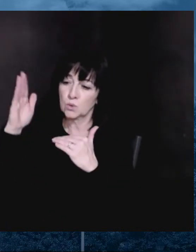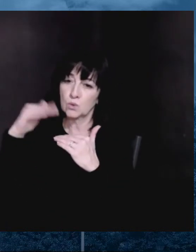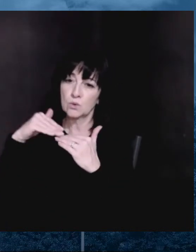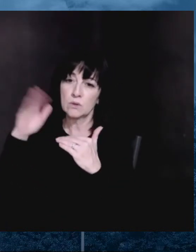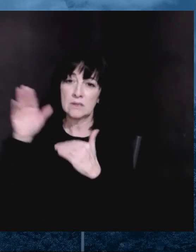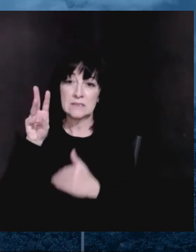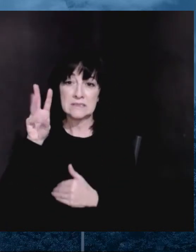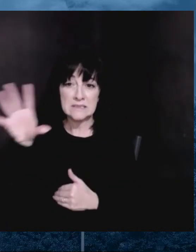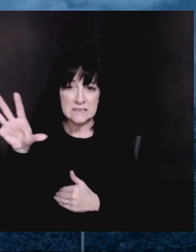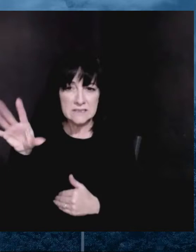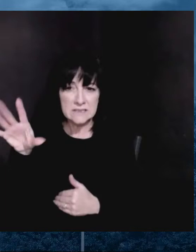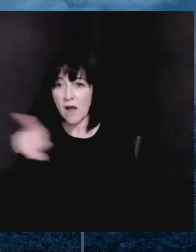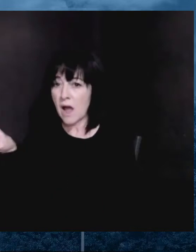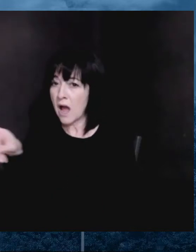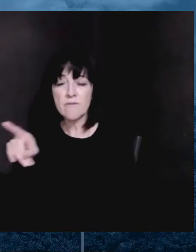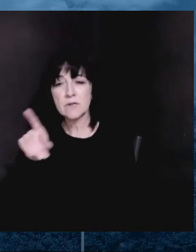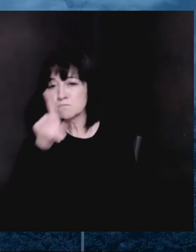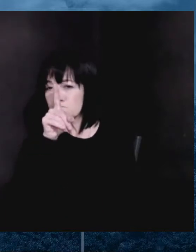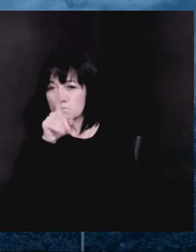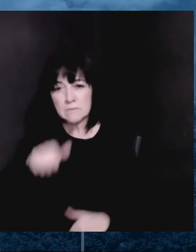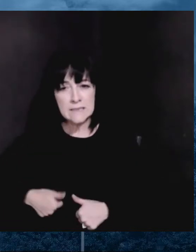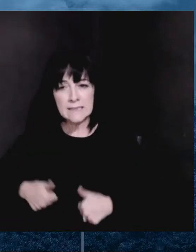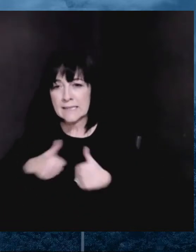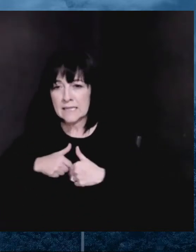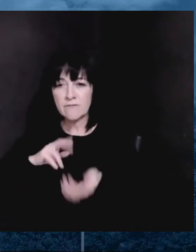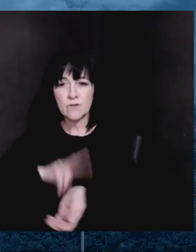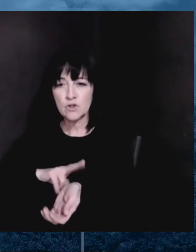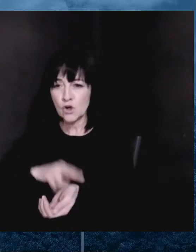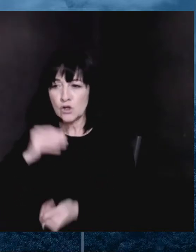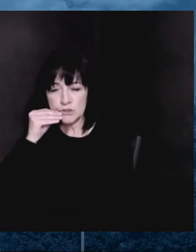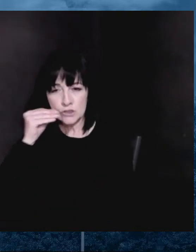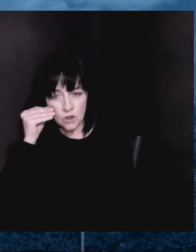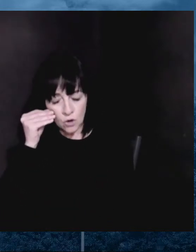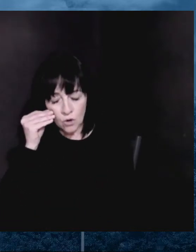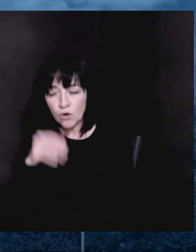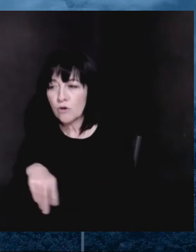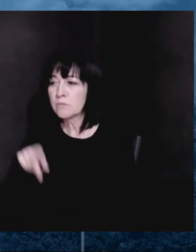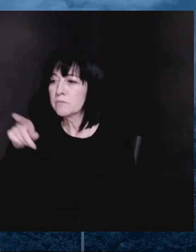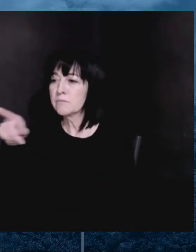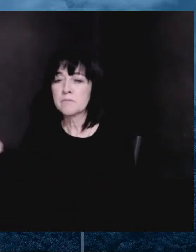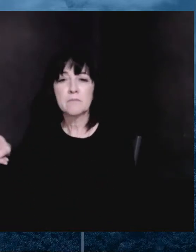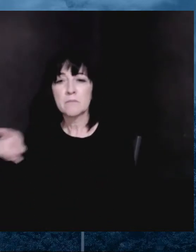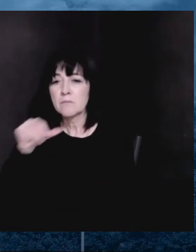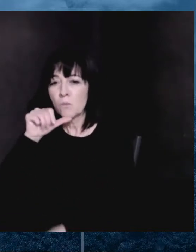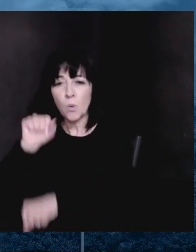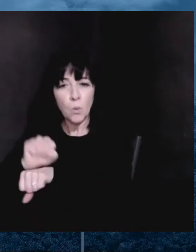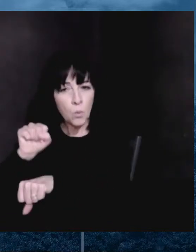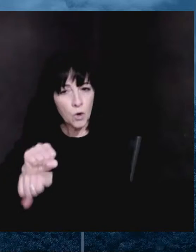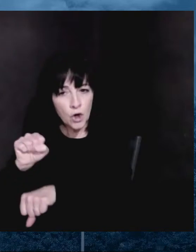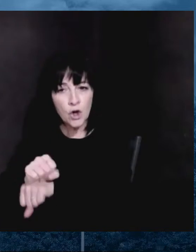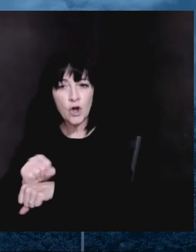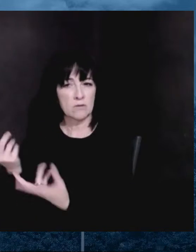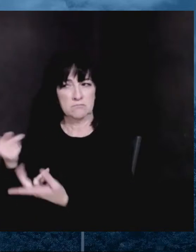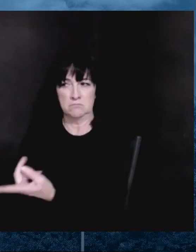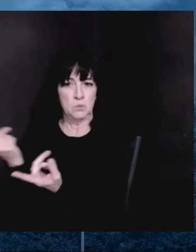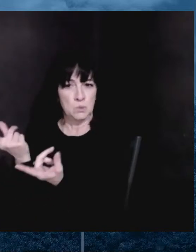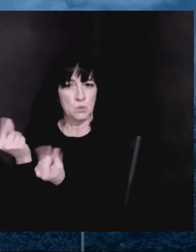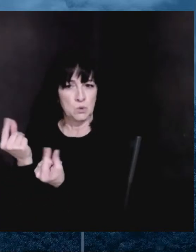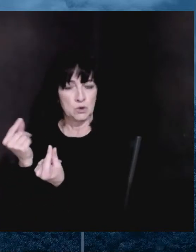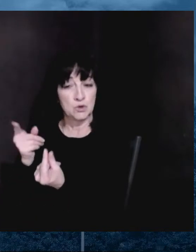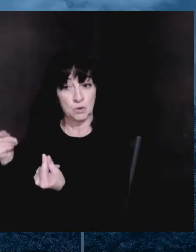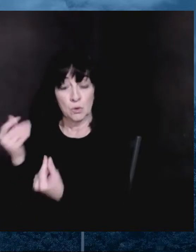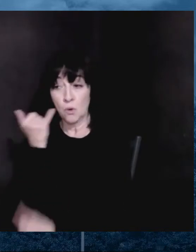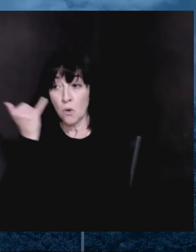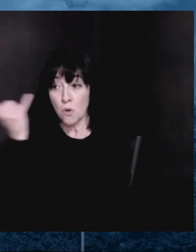care center. We've received several calls from people saying they call the vaccine hotline, they tell them to call their PCP, they call the PCP, they tell them to